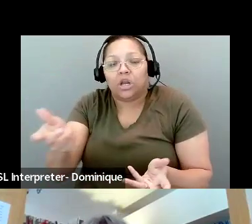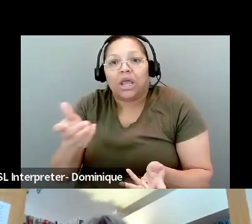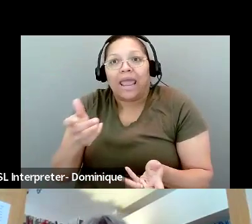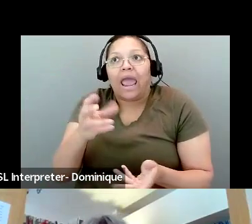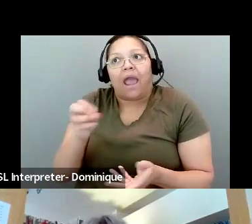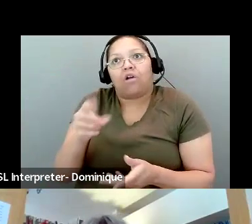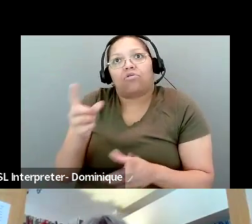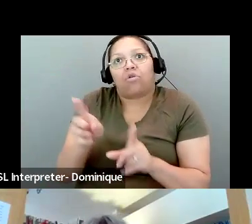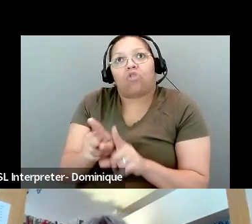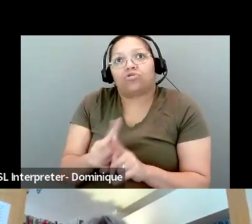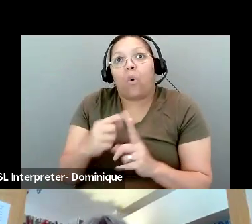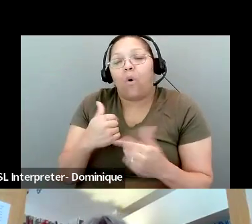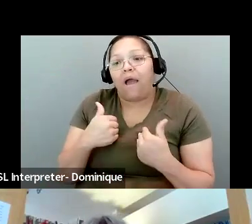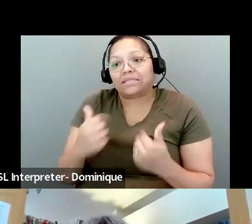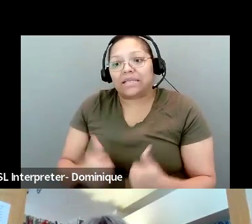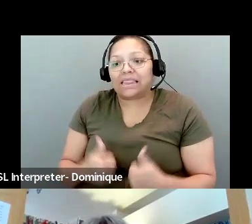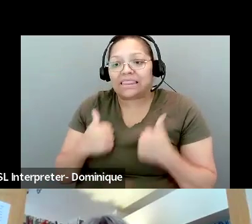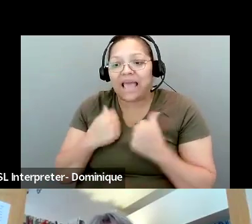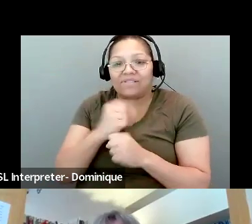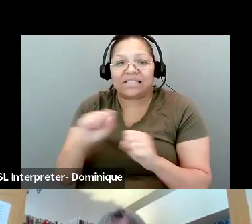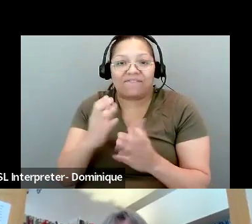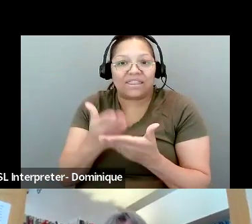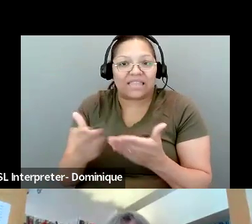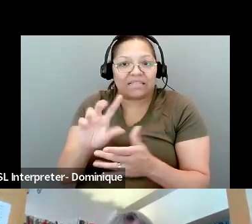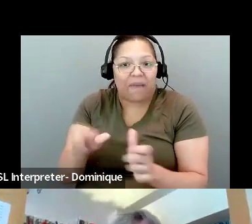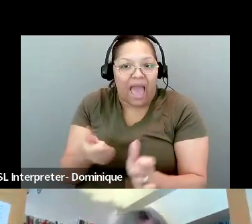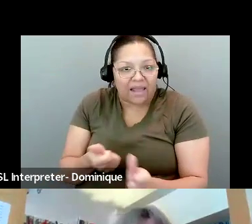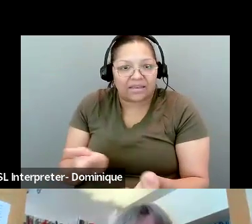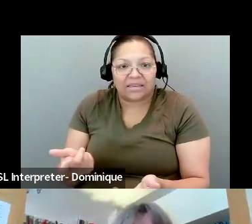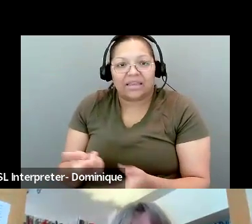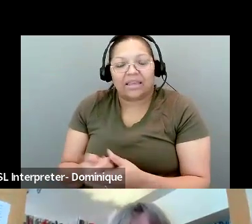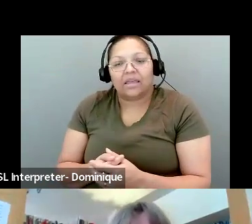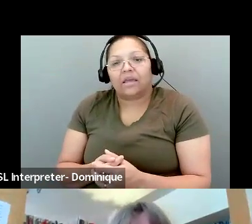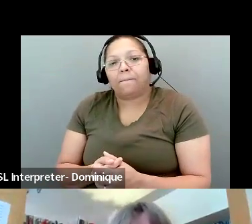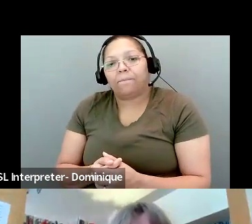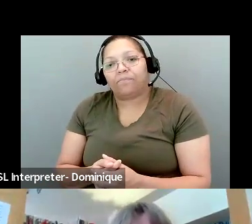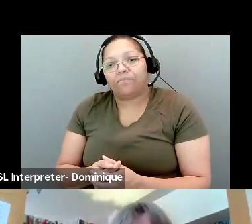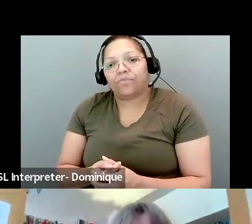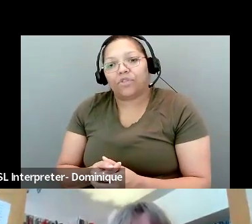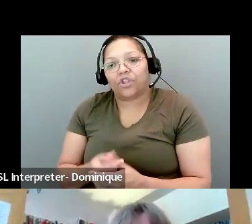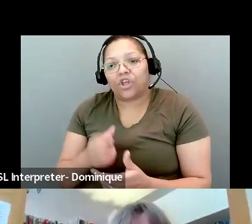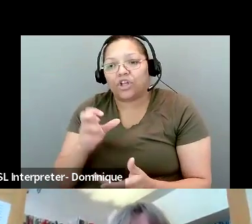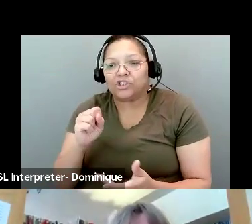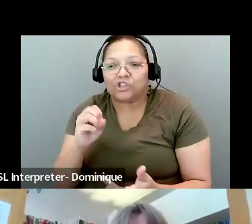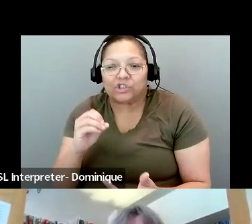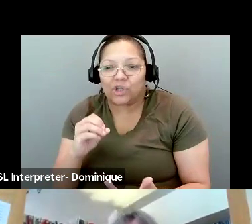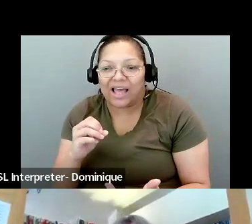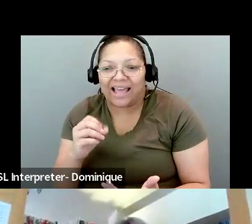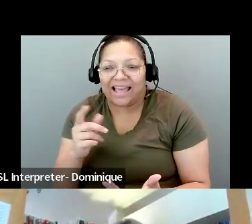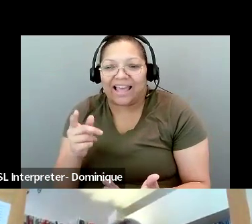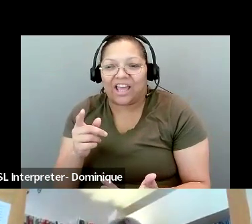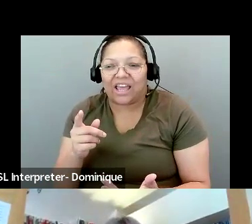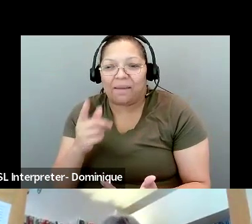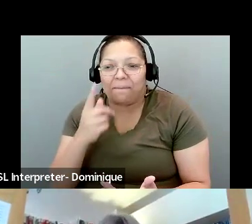has life-saving things behind it, so you don't end up, you know, having gonorrhea or something, you know, else,